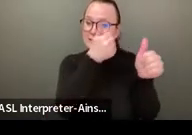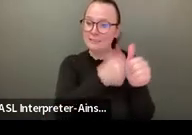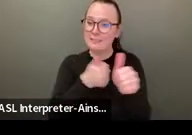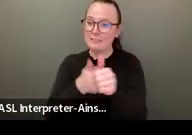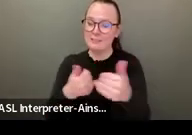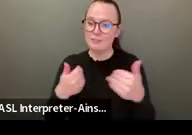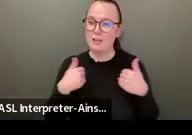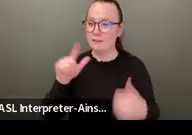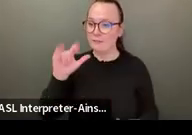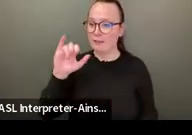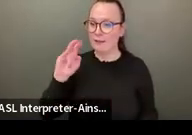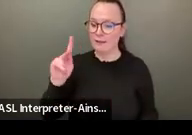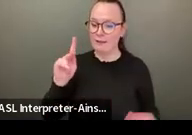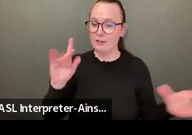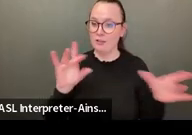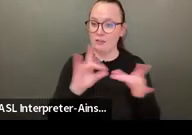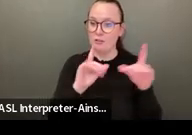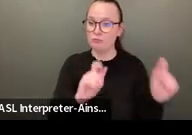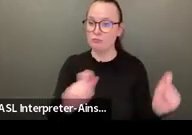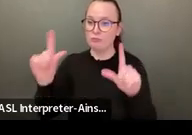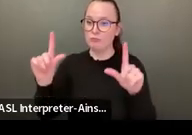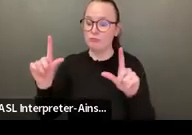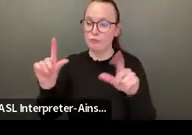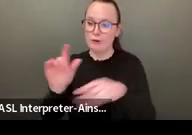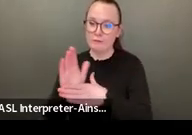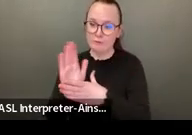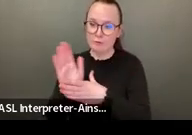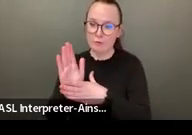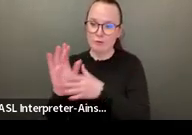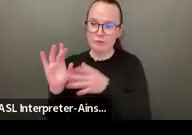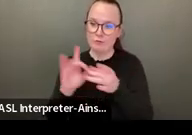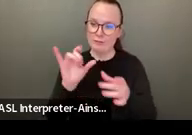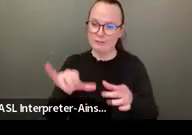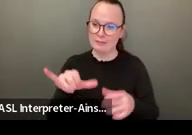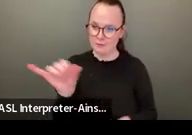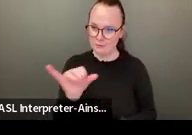a recording that will go over these as well.